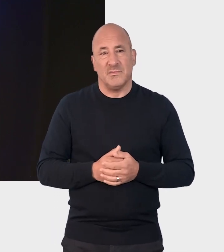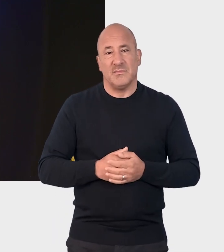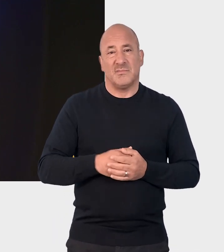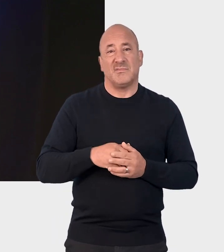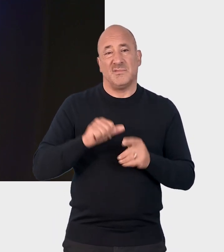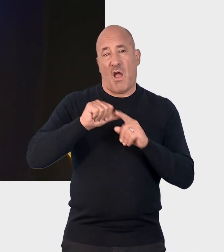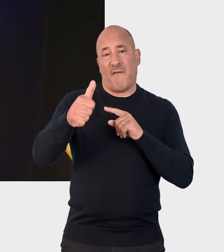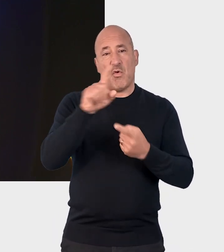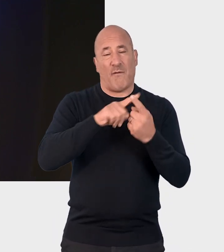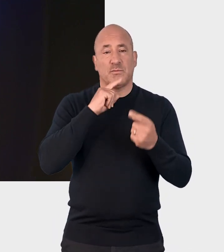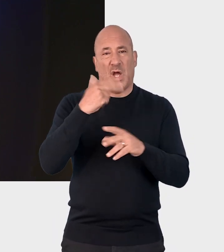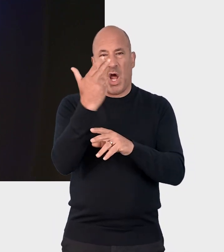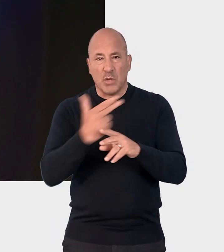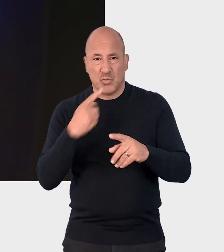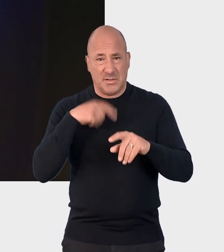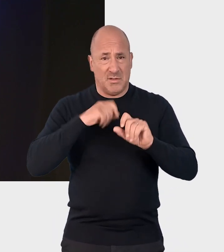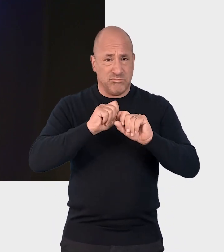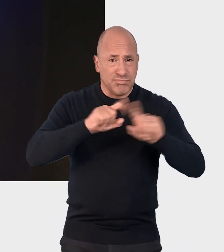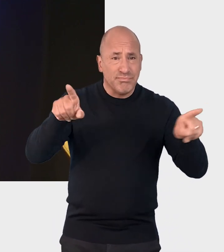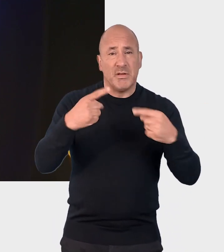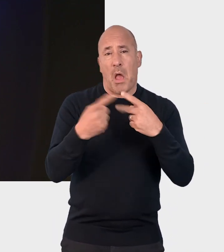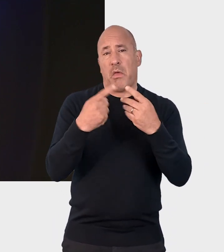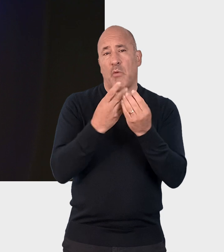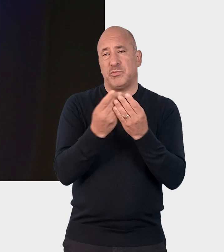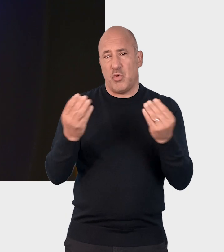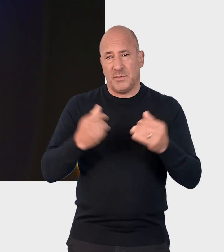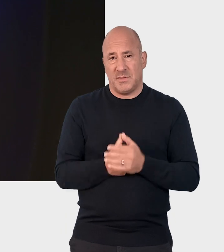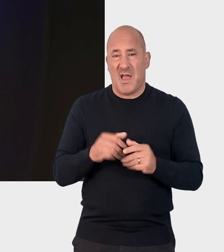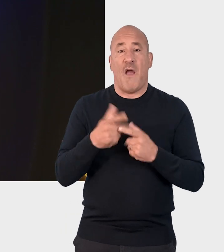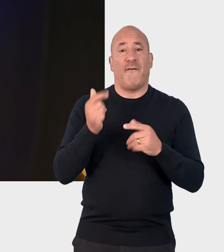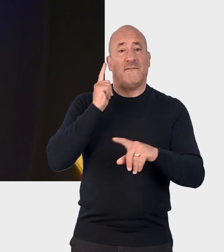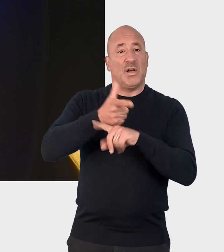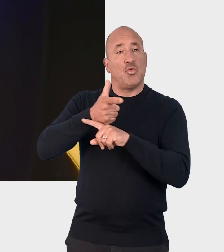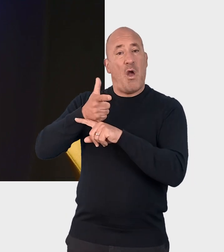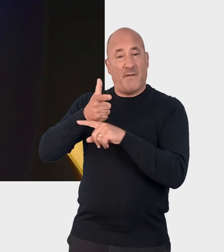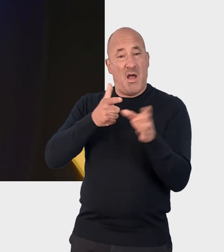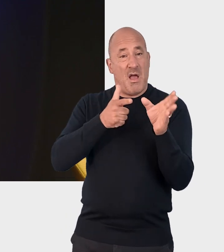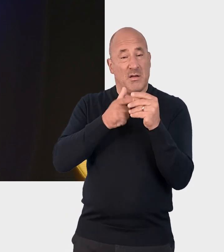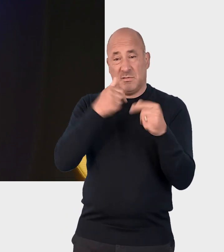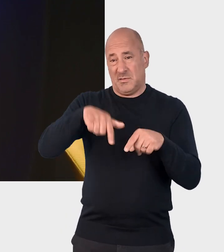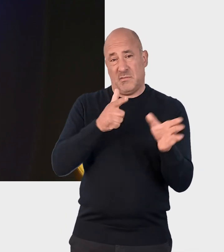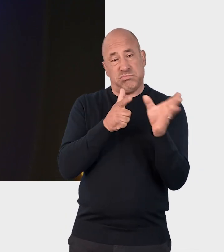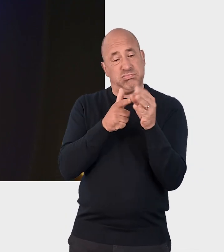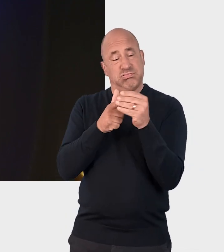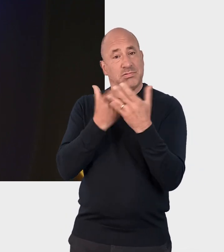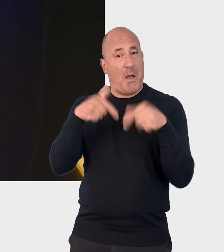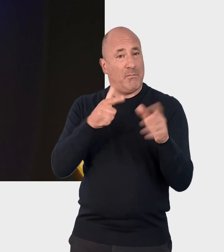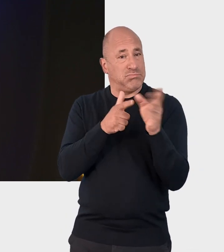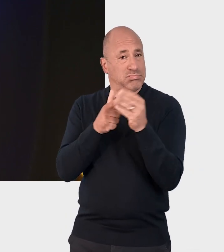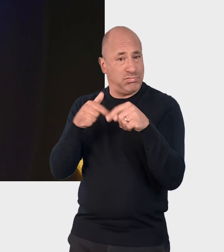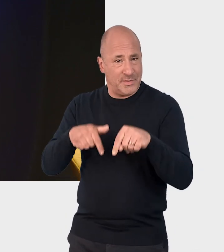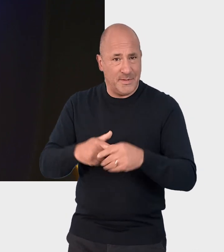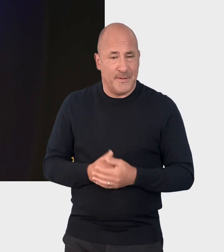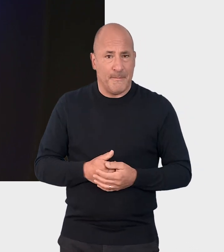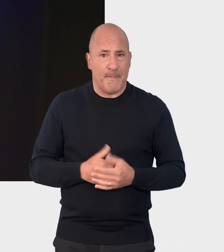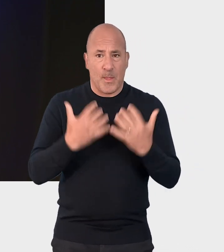the illustrations out to you post-conference with other conference resources. And we've also got a videographer recording some of the sessions here